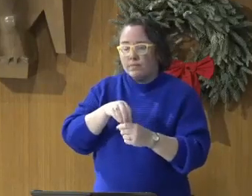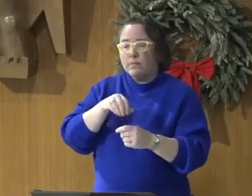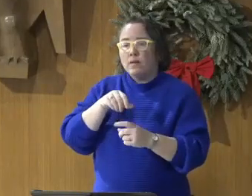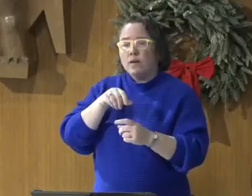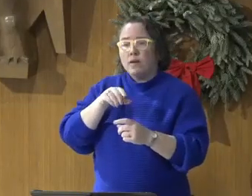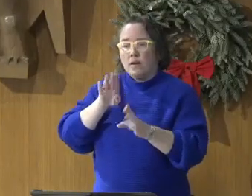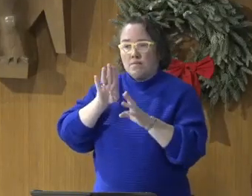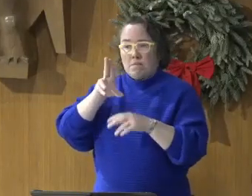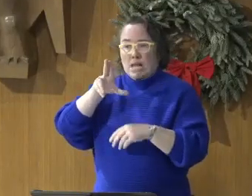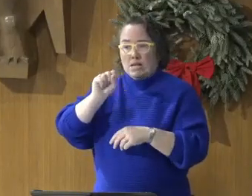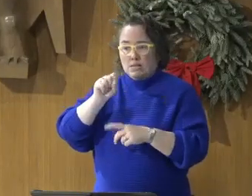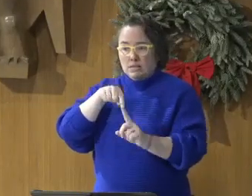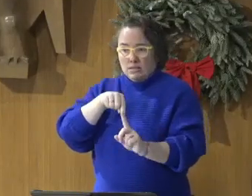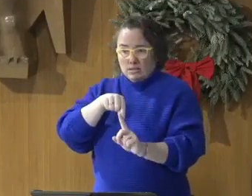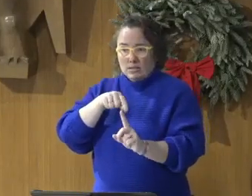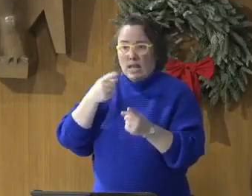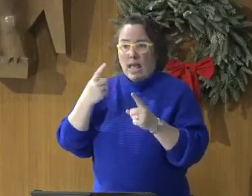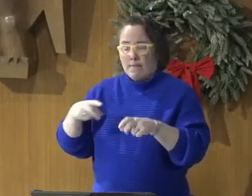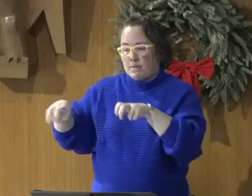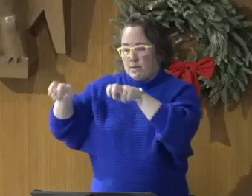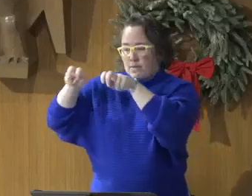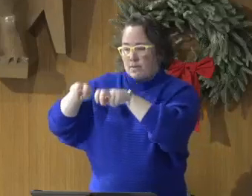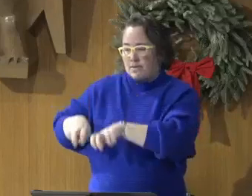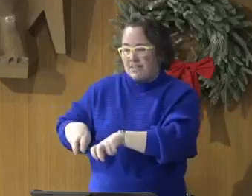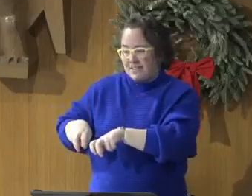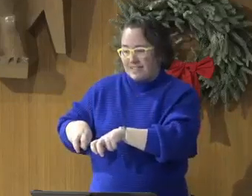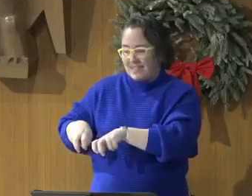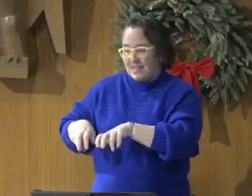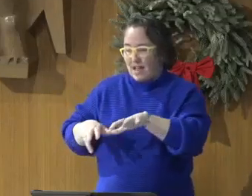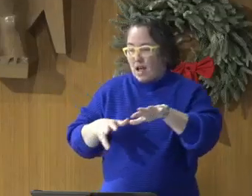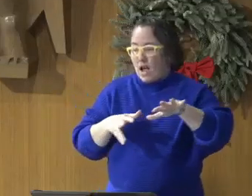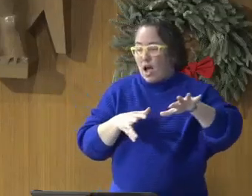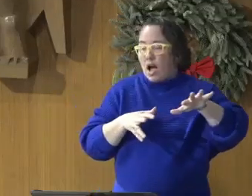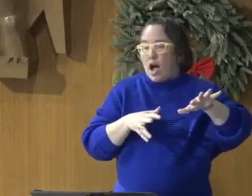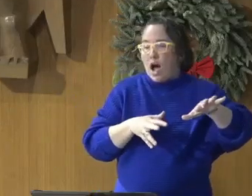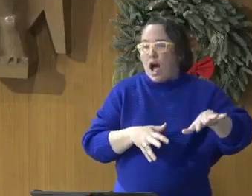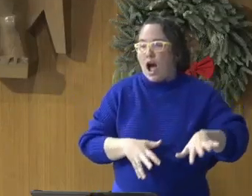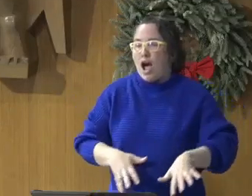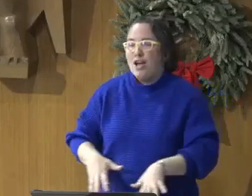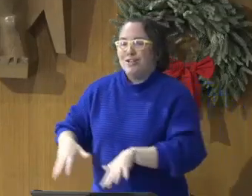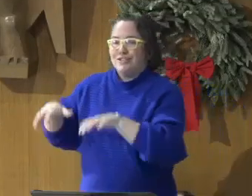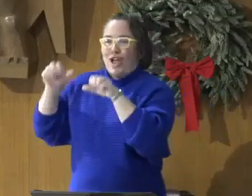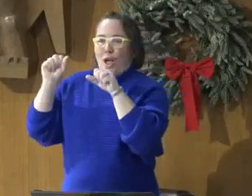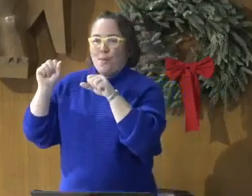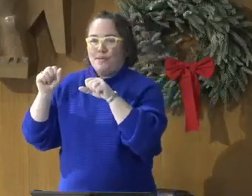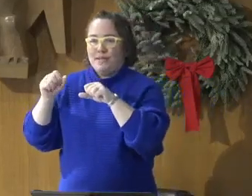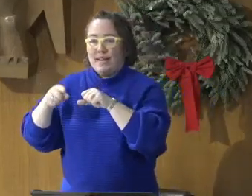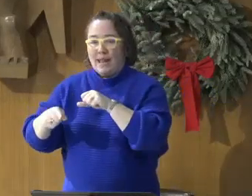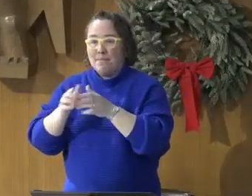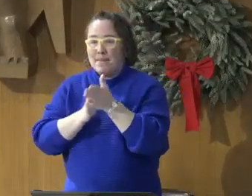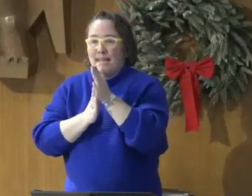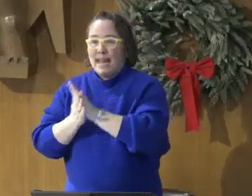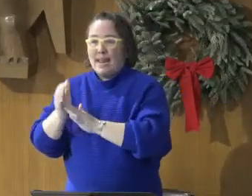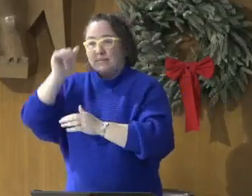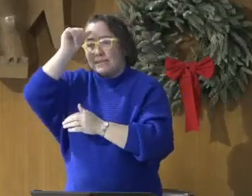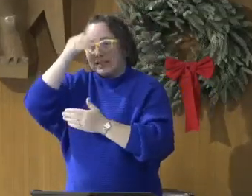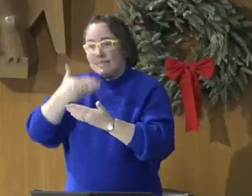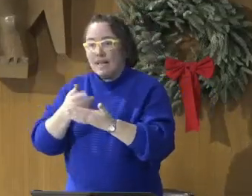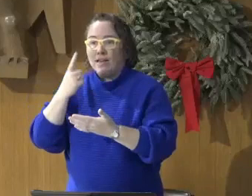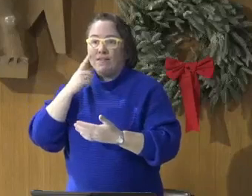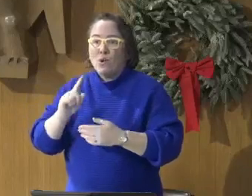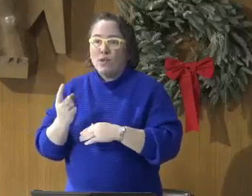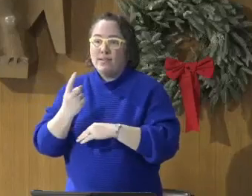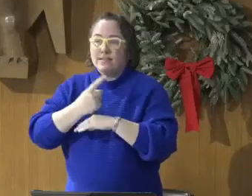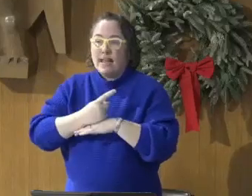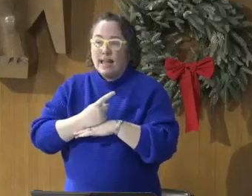bus, she then adopted him as her son for the day. She made sure he had water